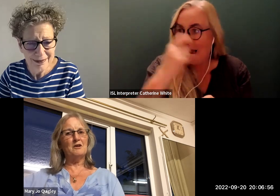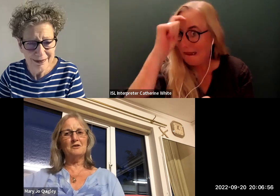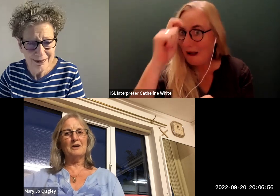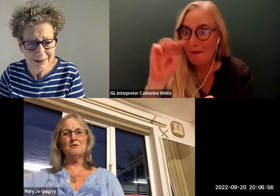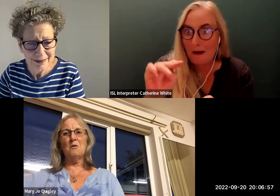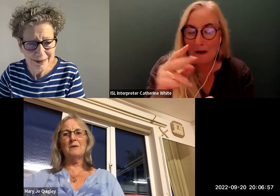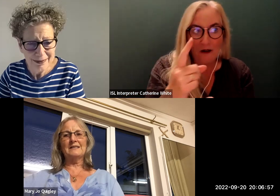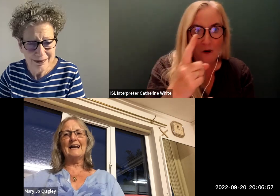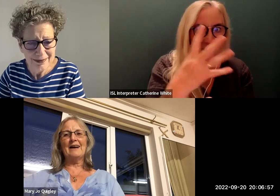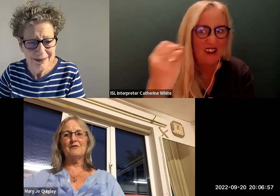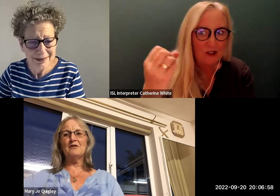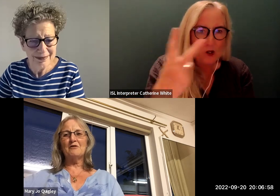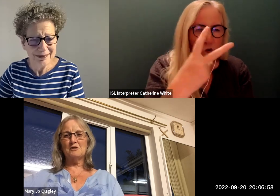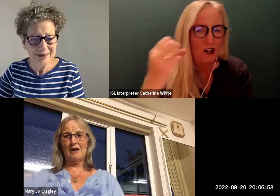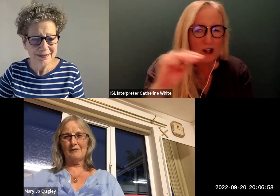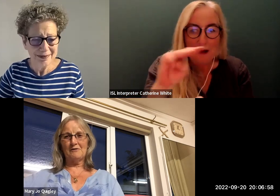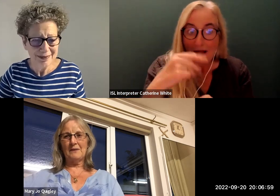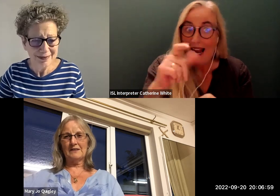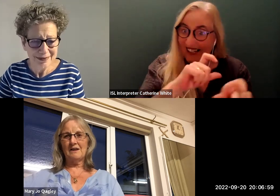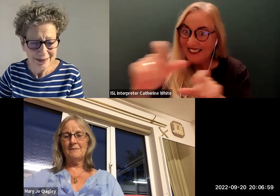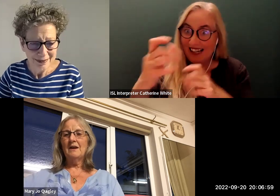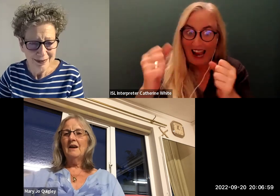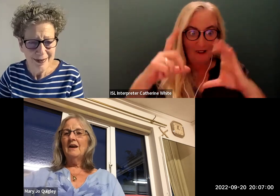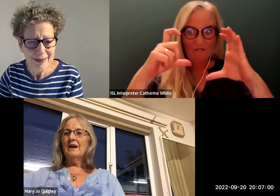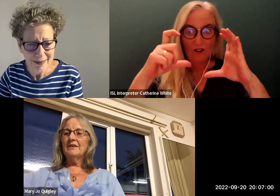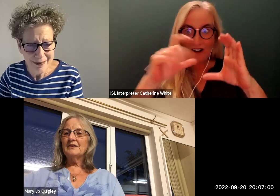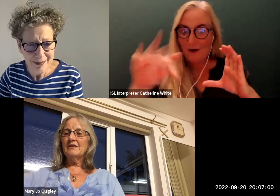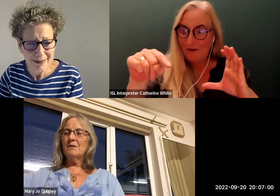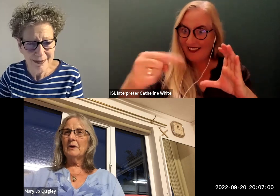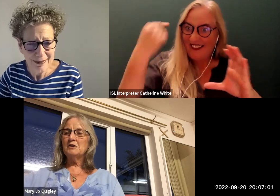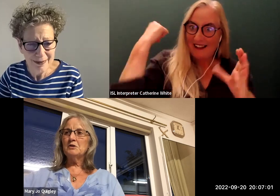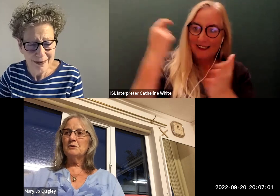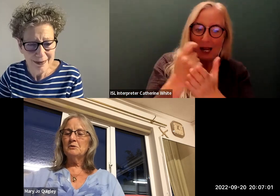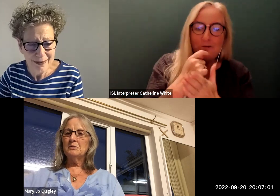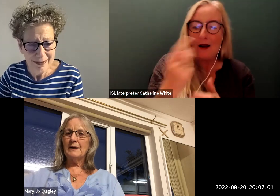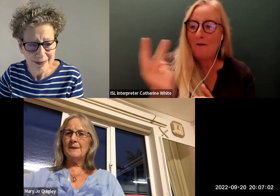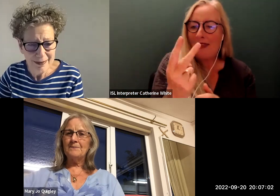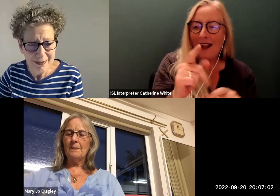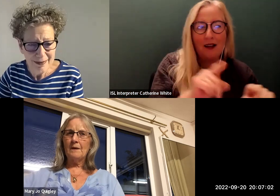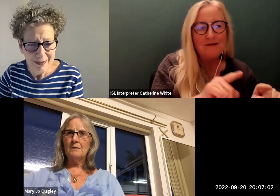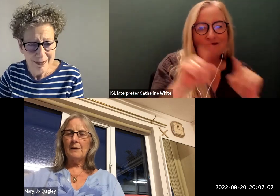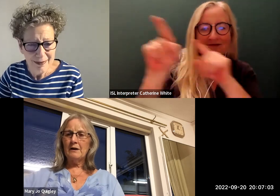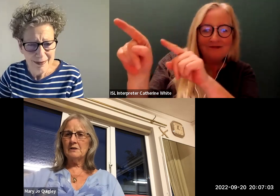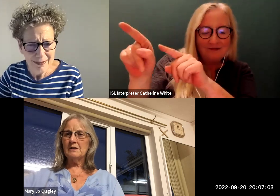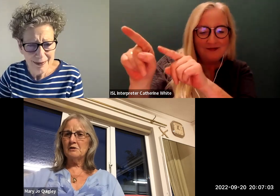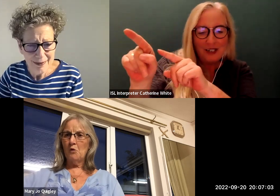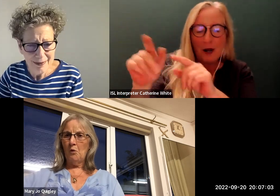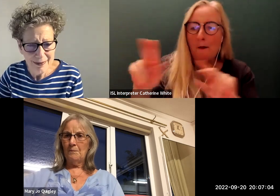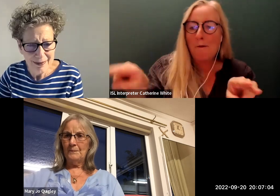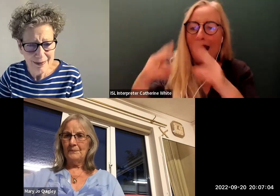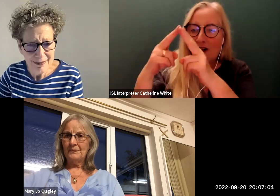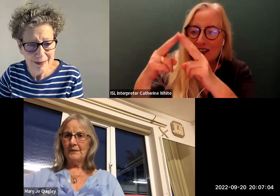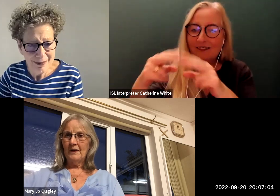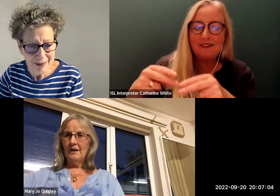be 300, I don't know, but I still have the photographs from that time. And they went to Paris and to